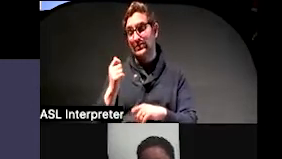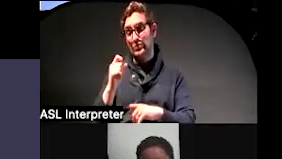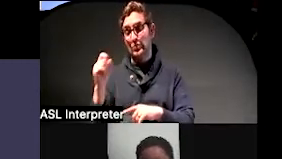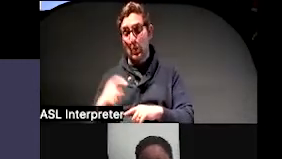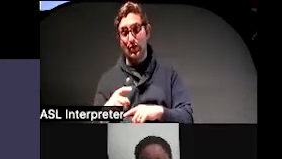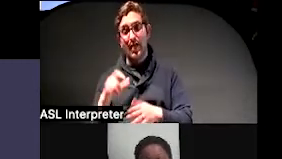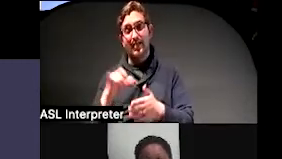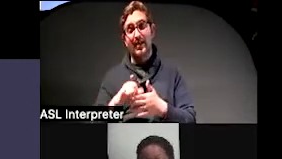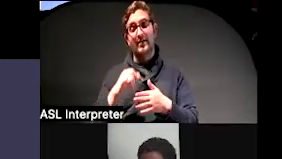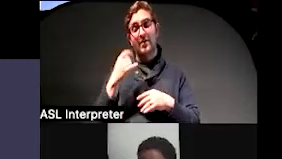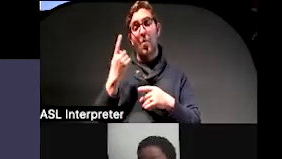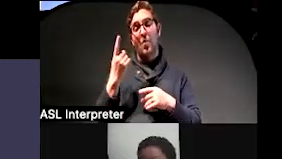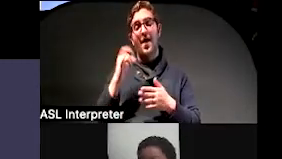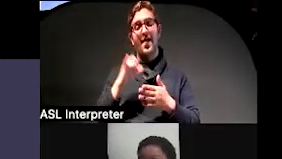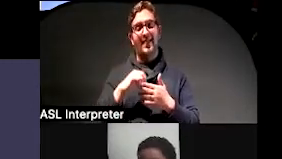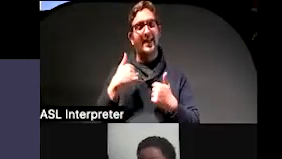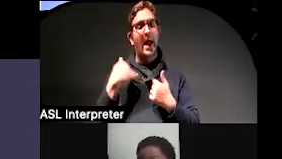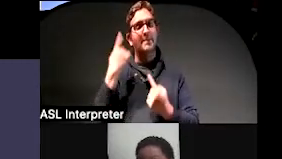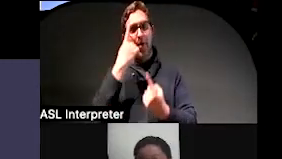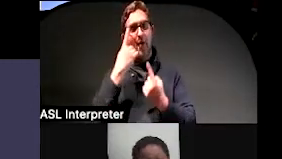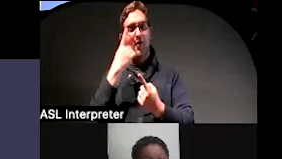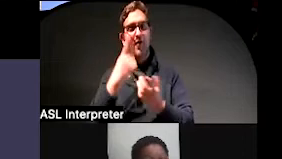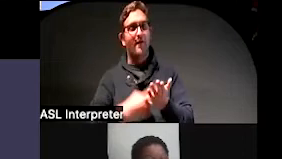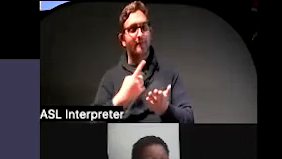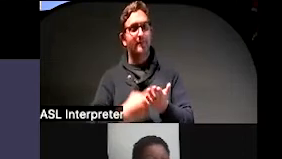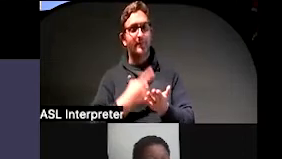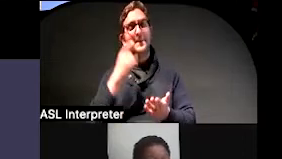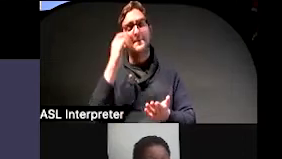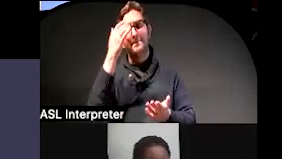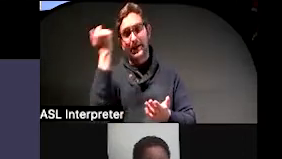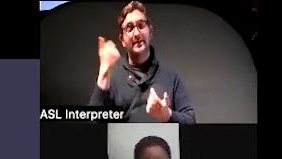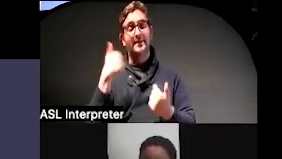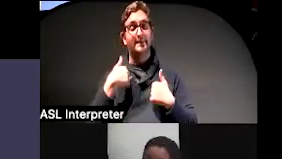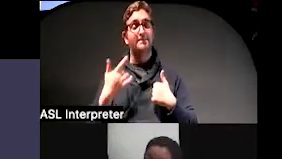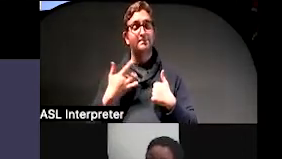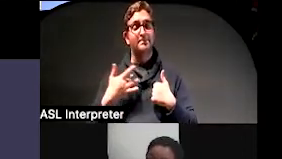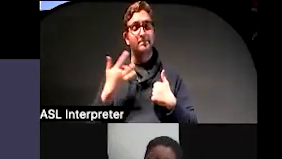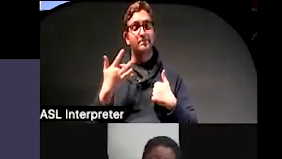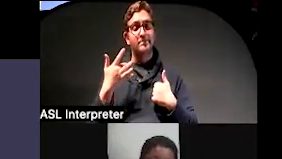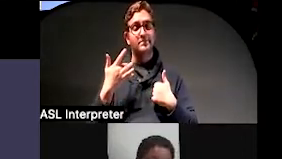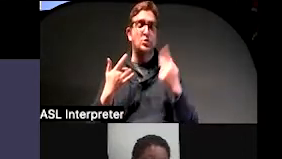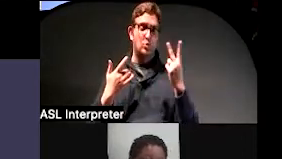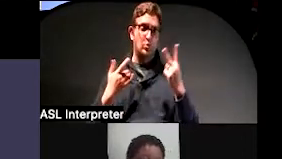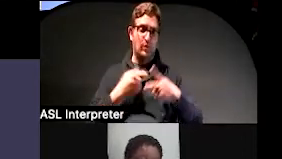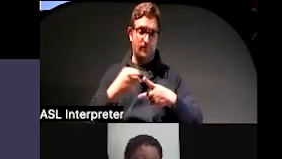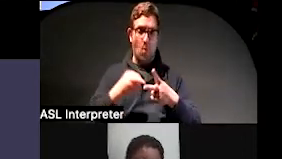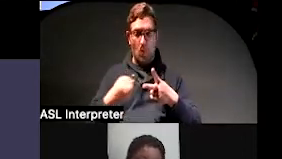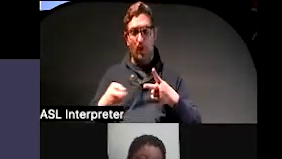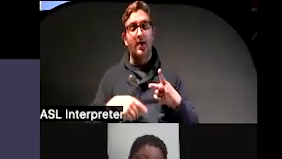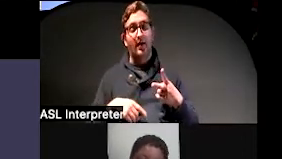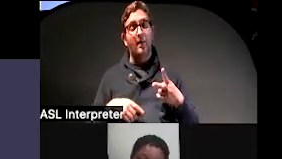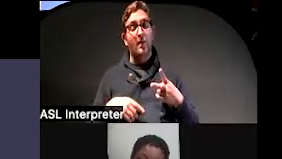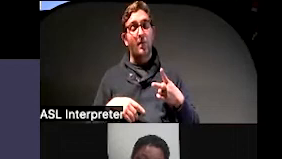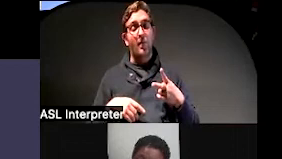one that I ponder quite often, because I think it's twofold. On one hand, I